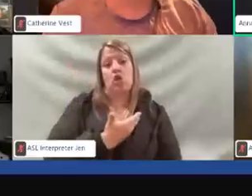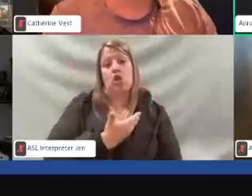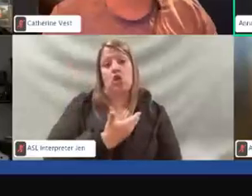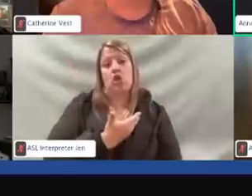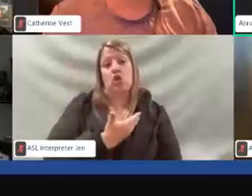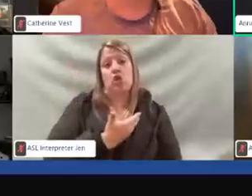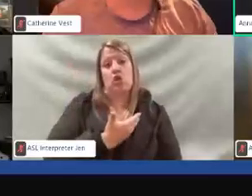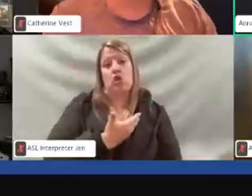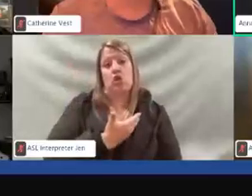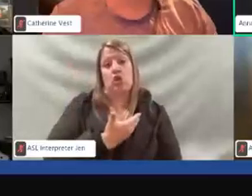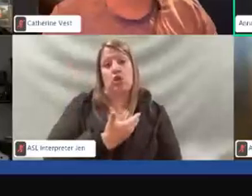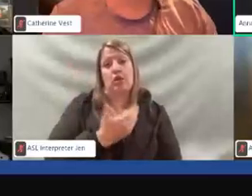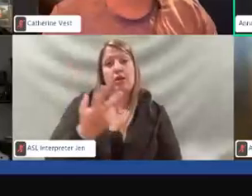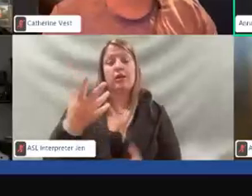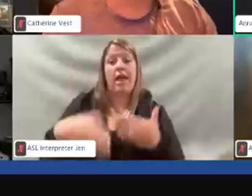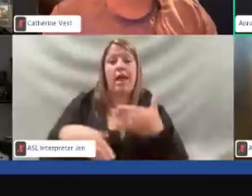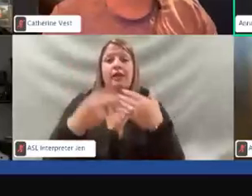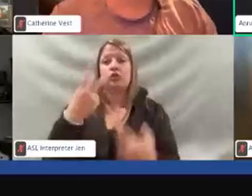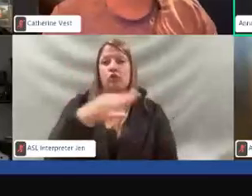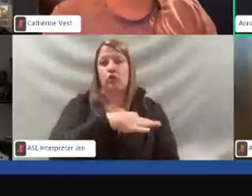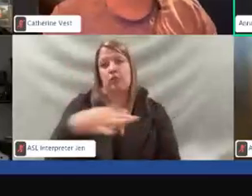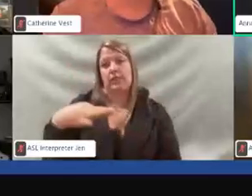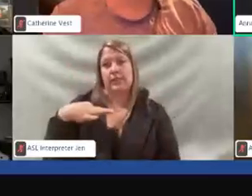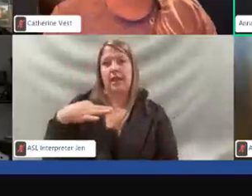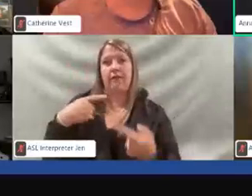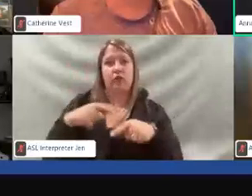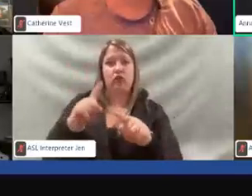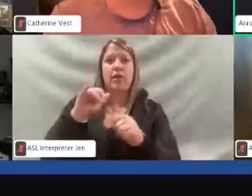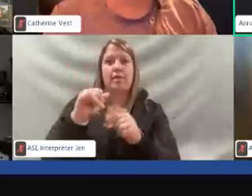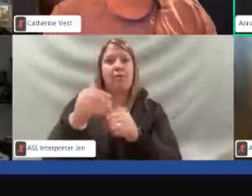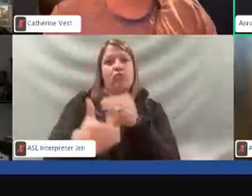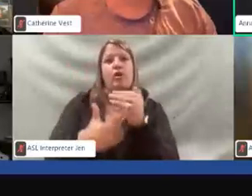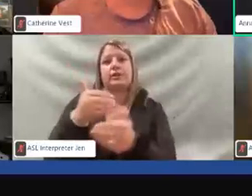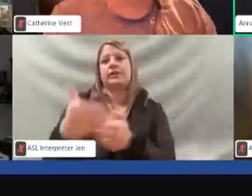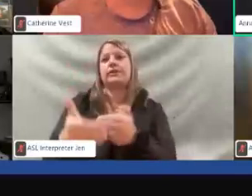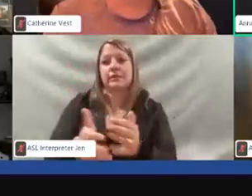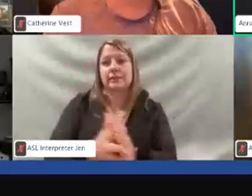we acquired 2 staff during that process.